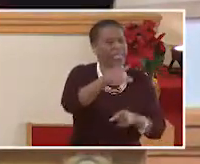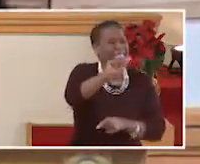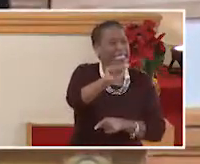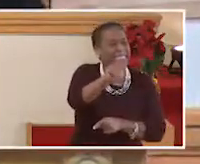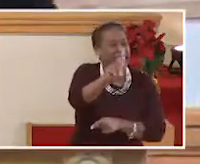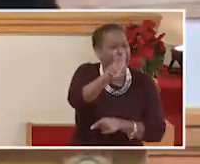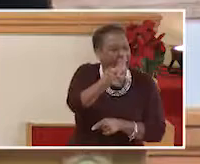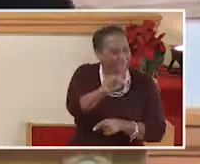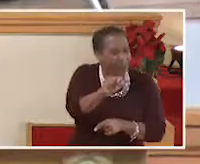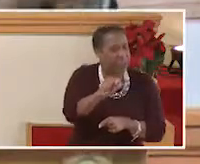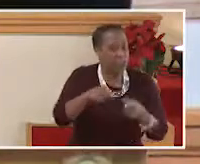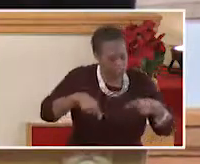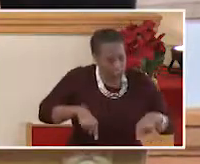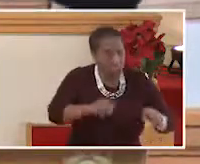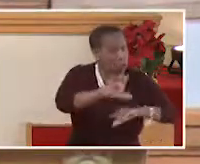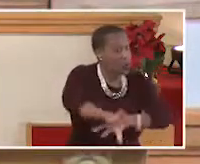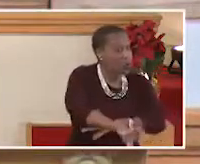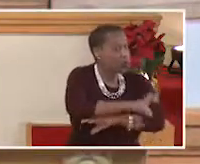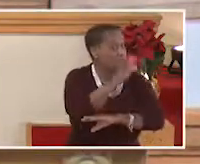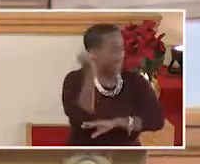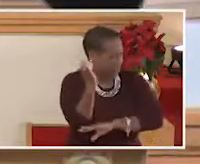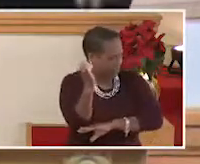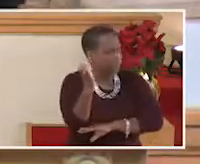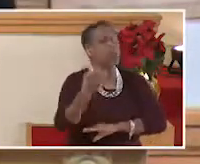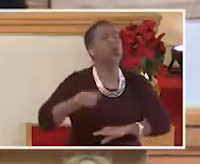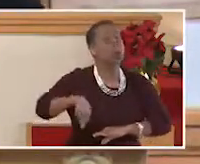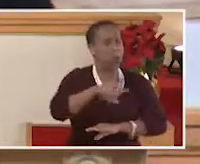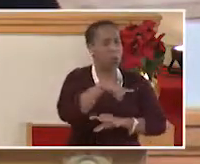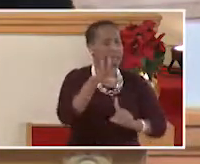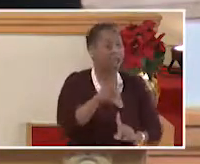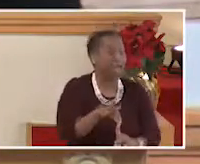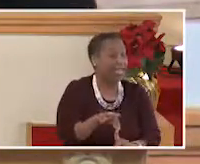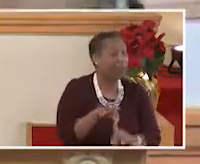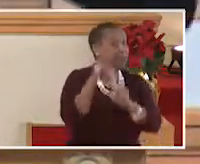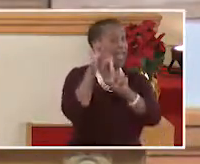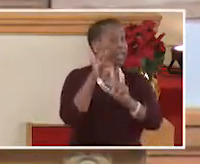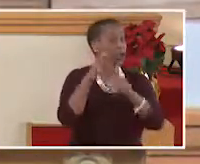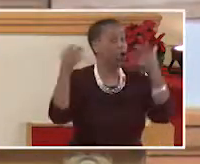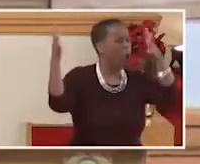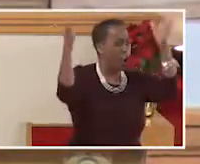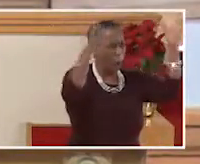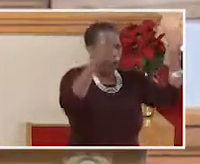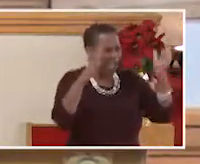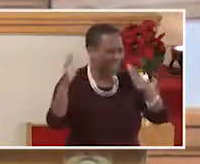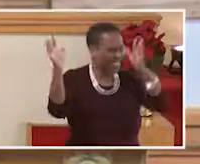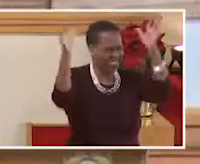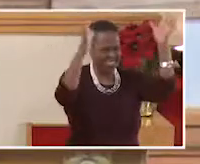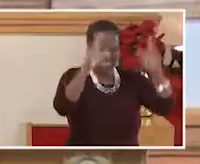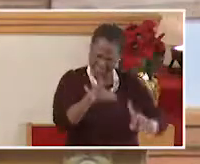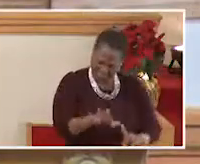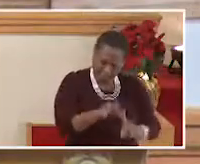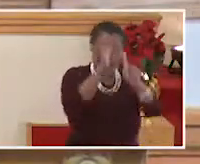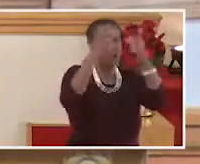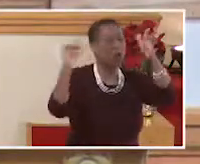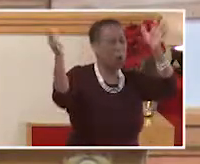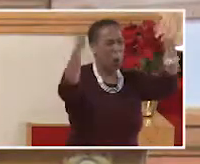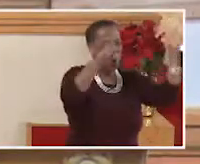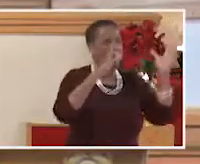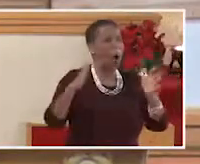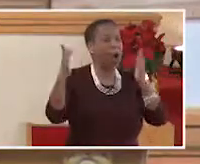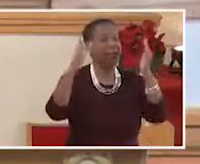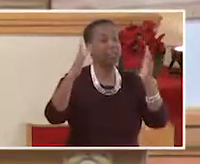Christmas season, I wonder if we have any extra joy to come, because he brought joy to the